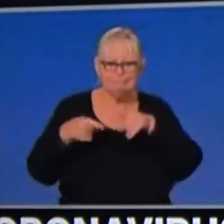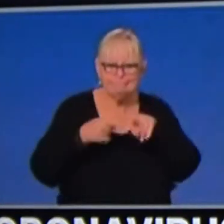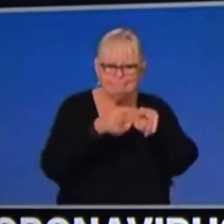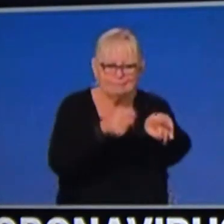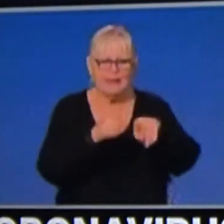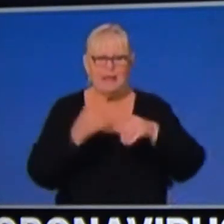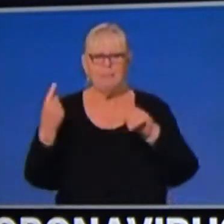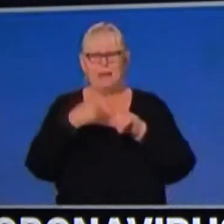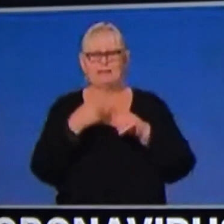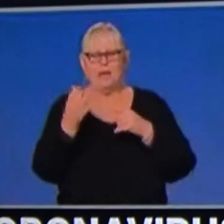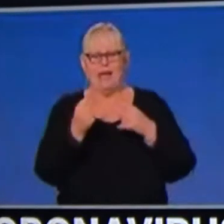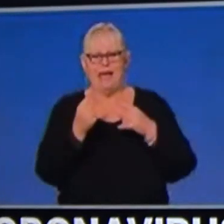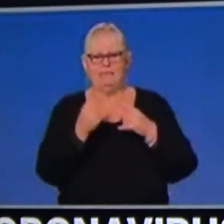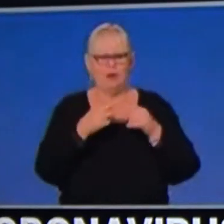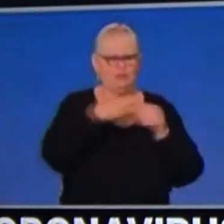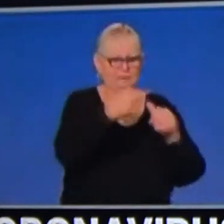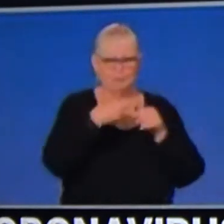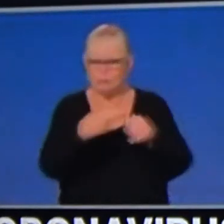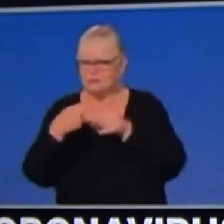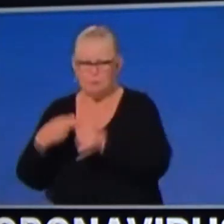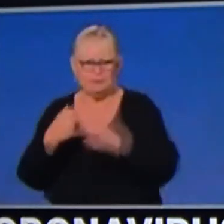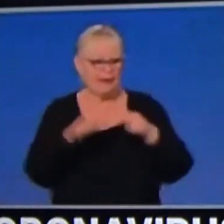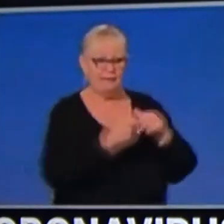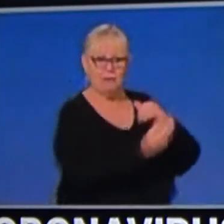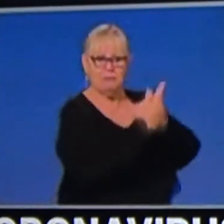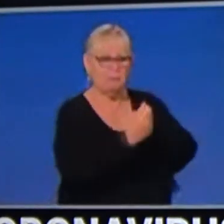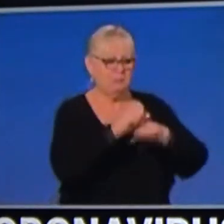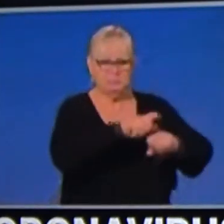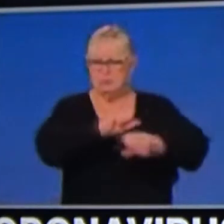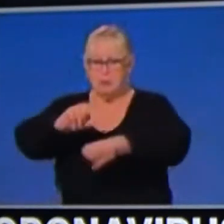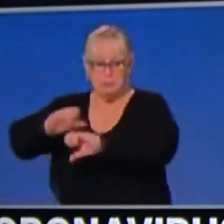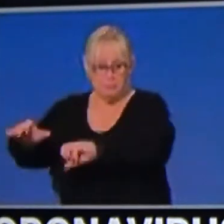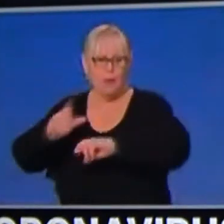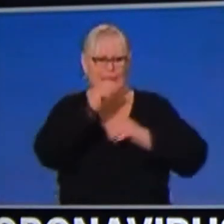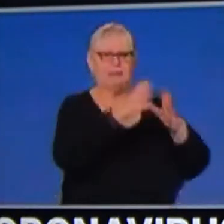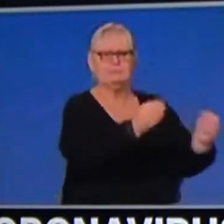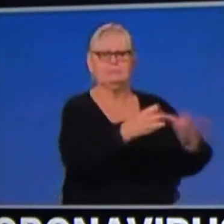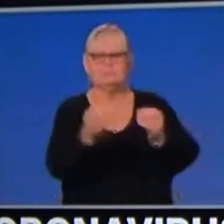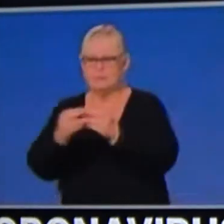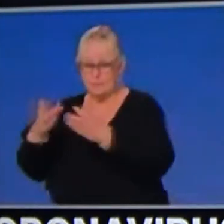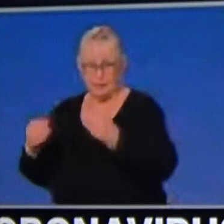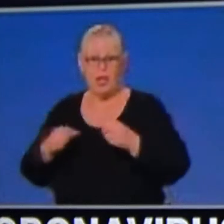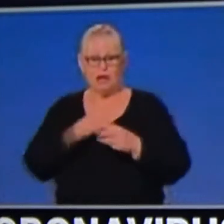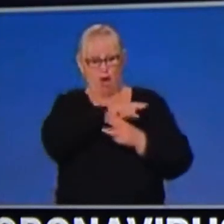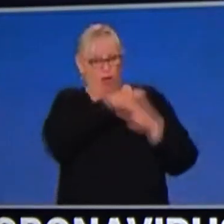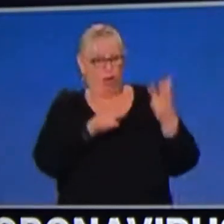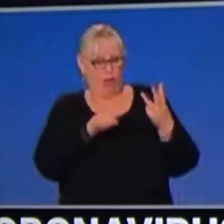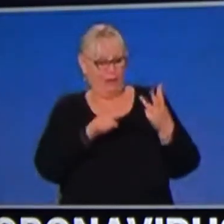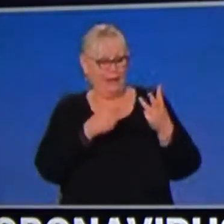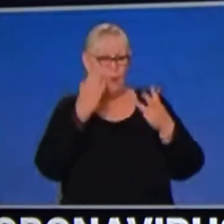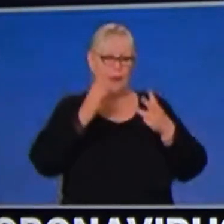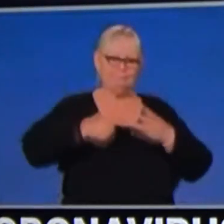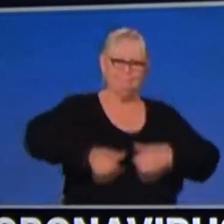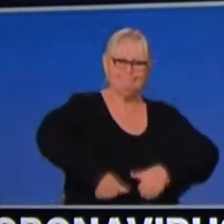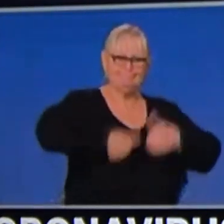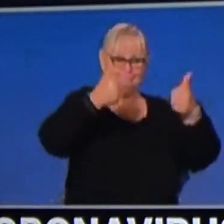we've scaled up our capacity to respond to outbreaks, that's what we're looking to do in the next 4 weeks. Build that up, and then